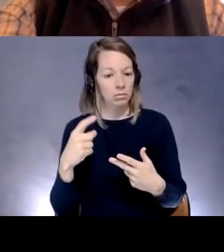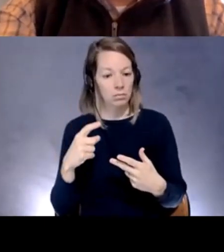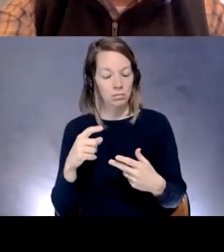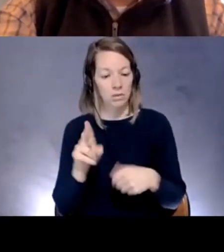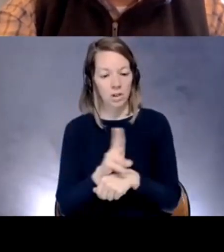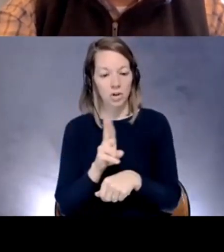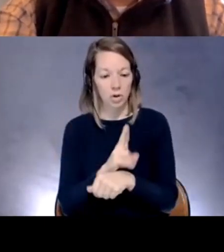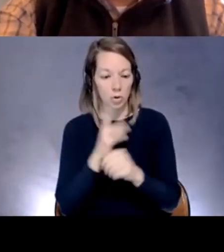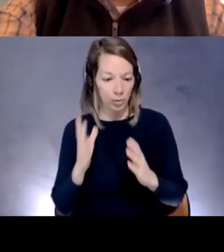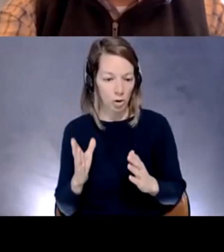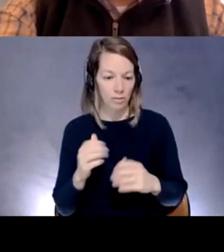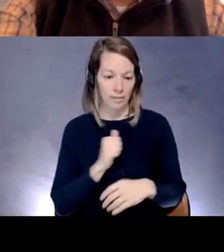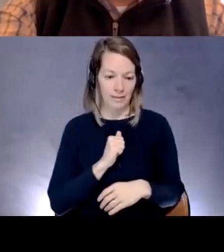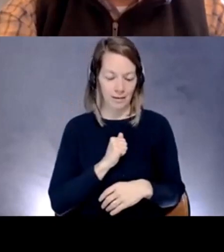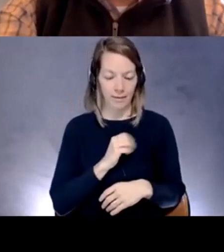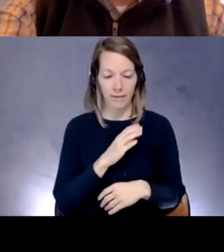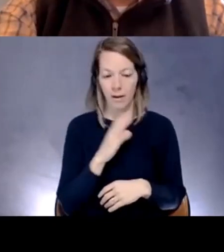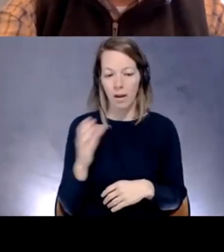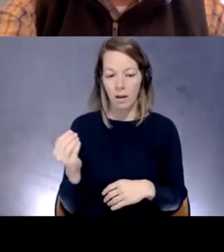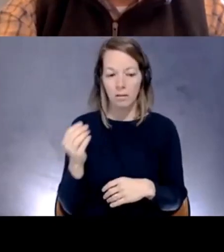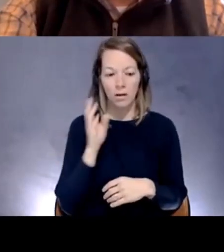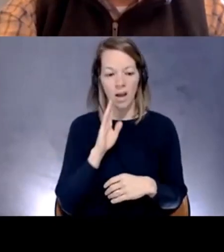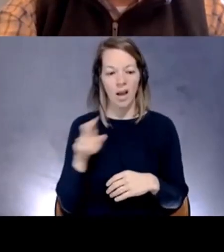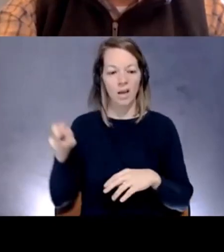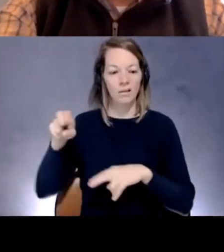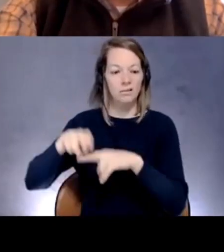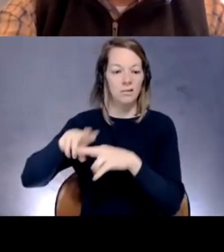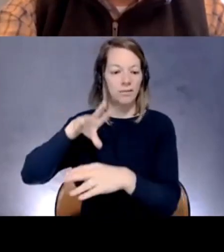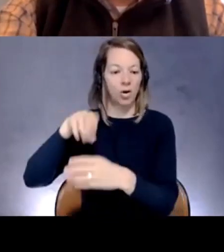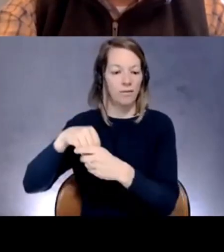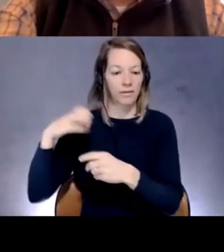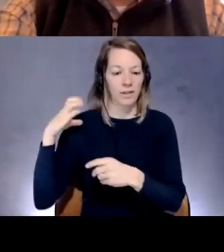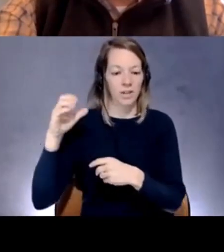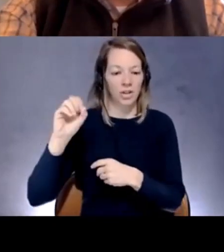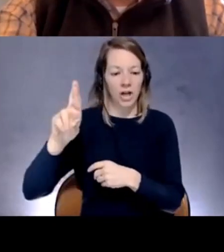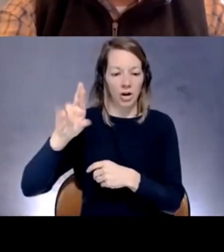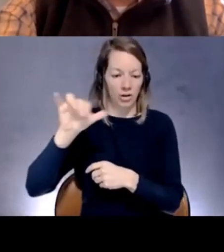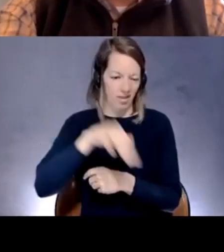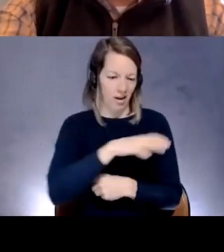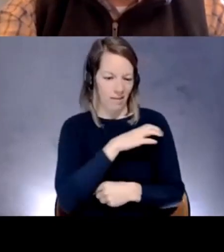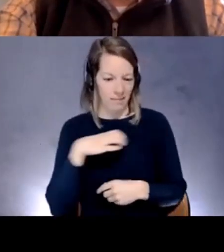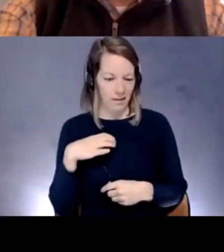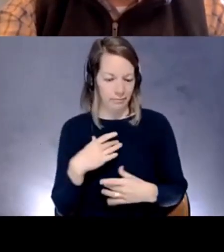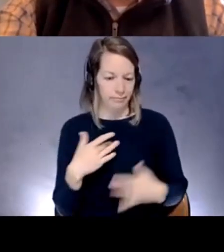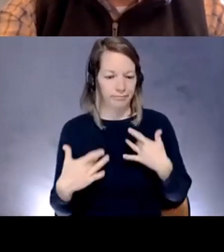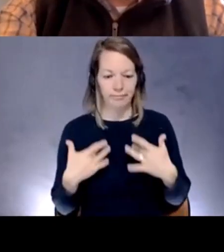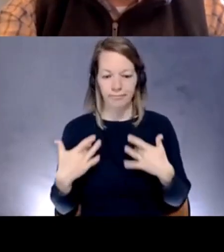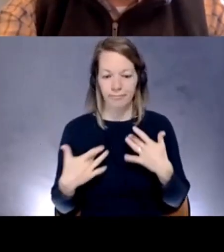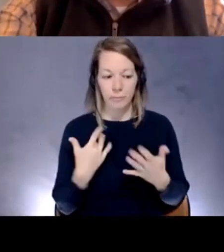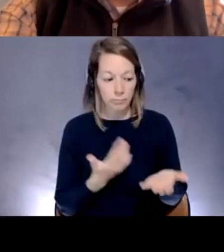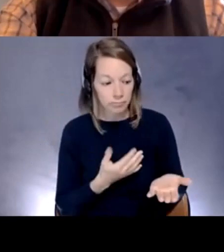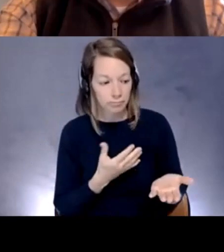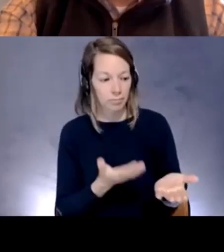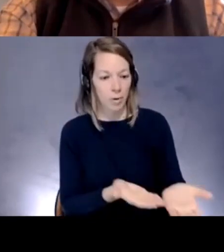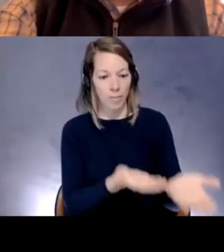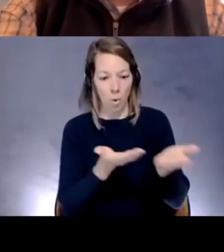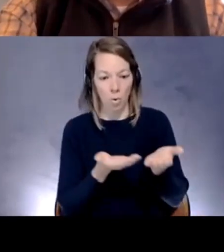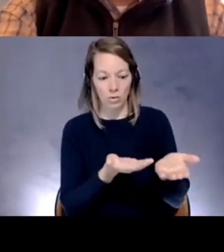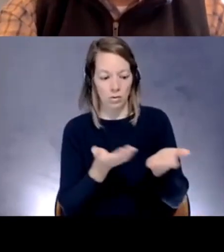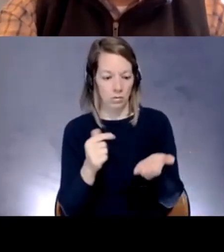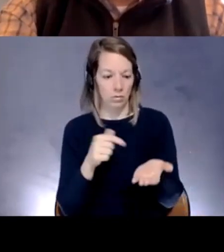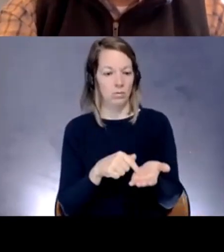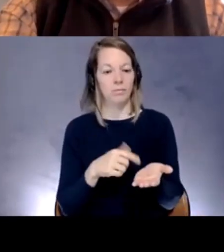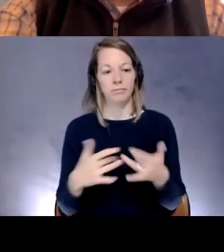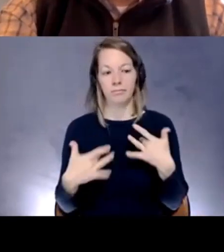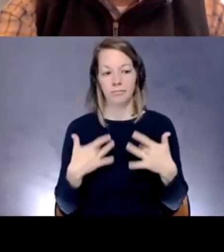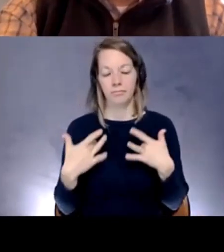And I had the ability to chair that committee. So really excited to see proposals when they come in,